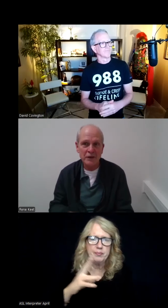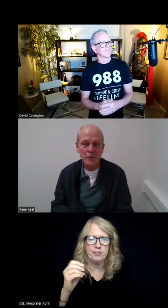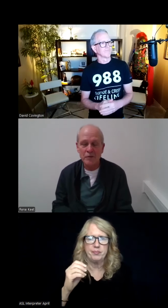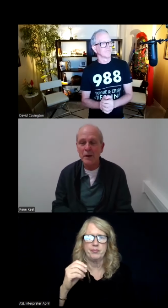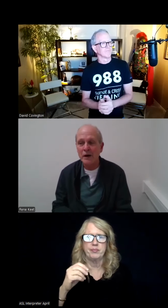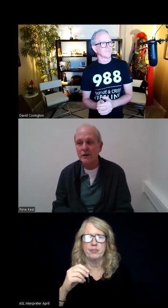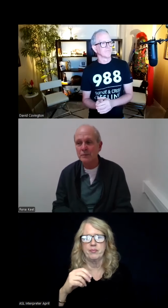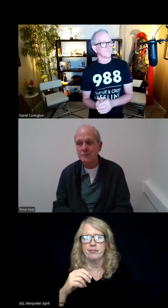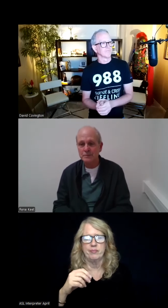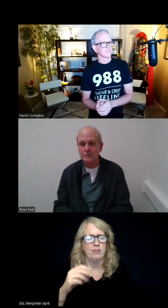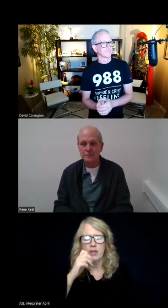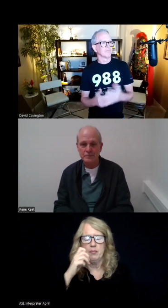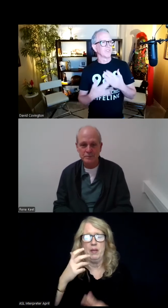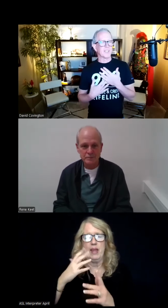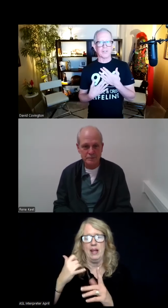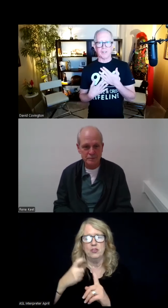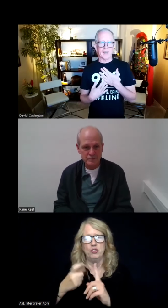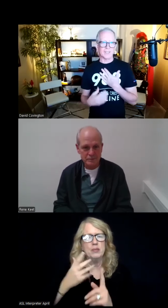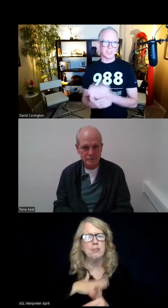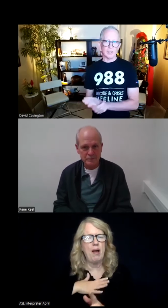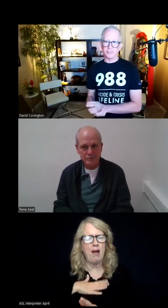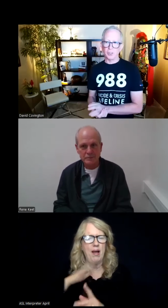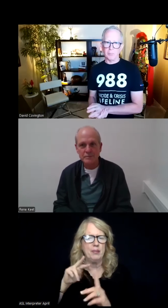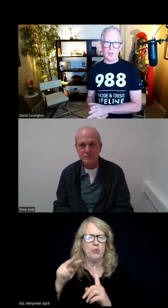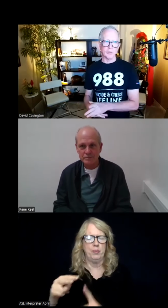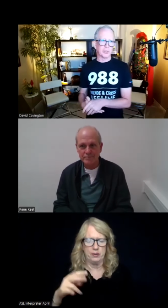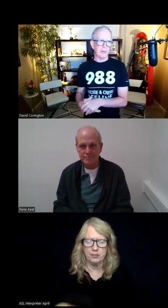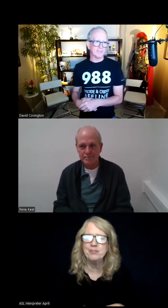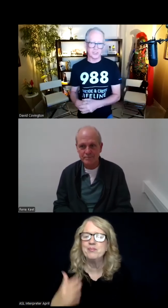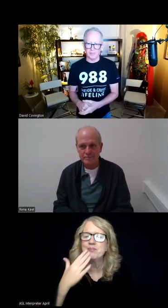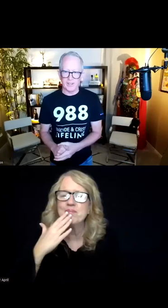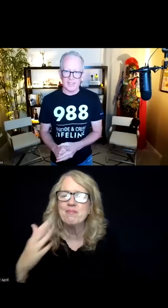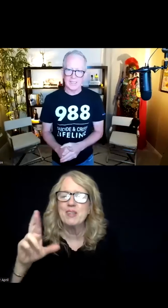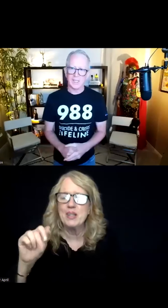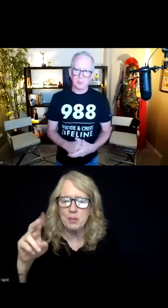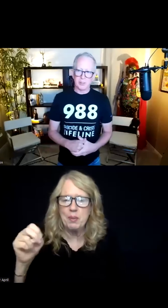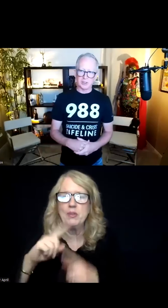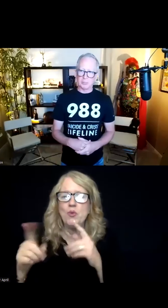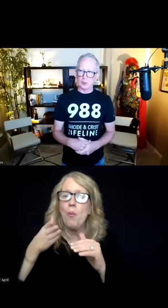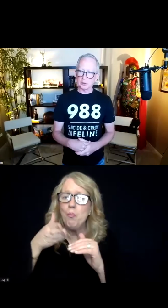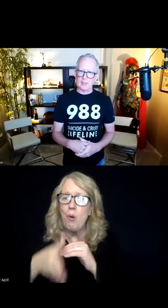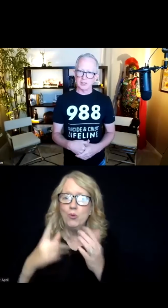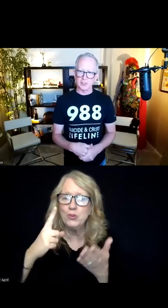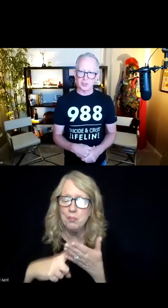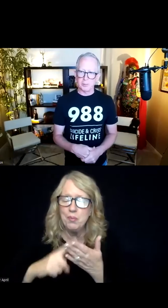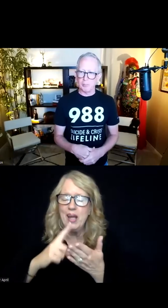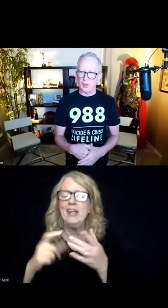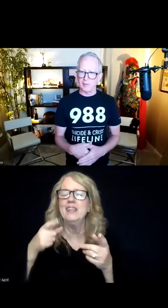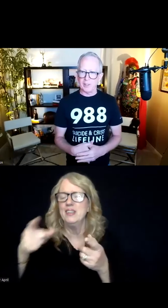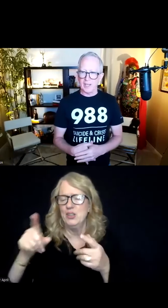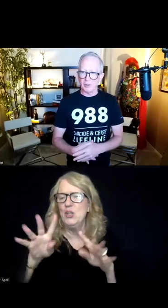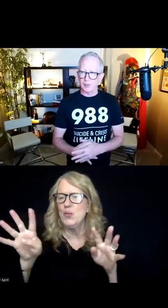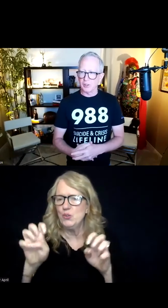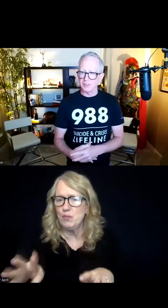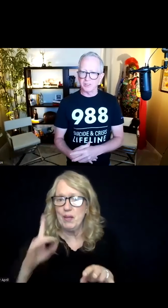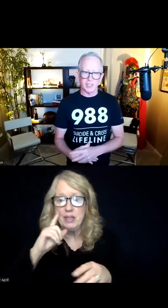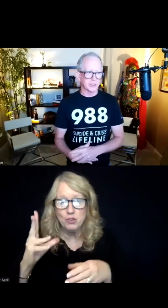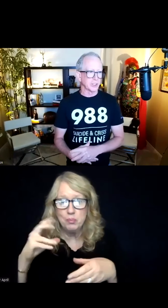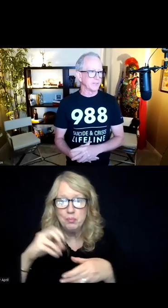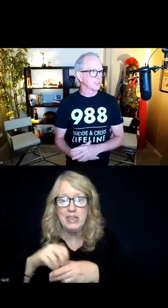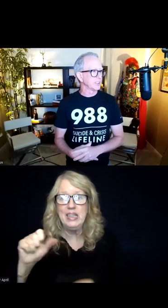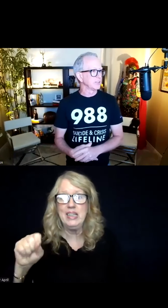does not come from my heart. Thank you, Renee. So let's do a post-debate survey. Peer support specialists should be part of behavioral health